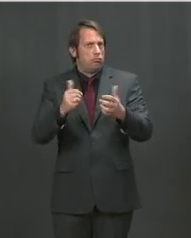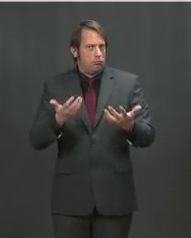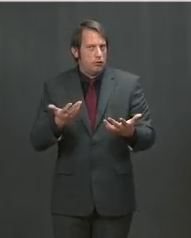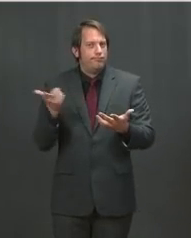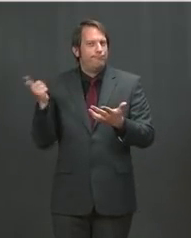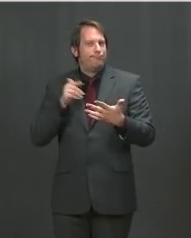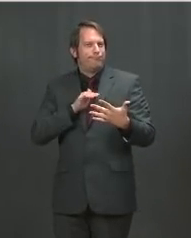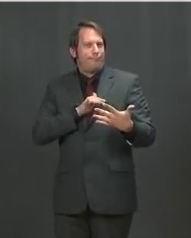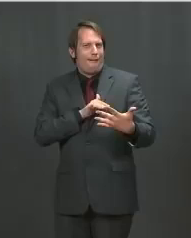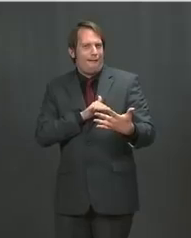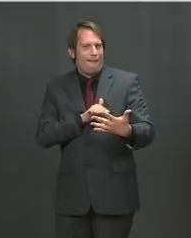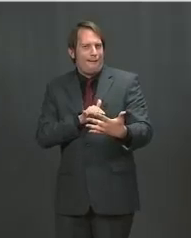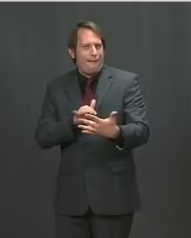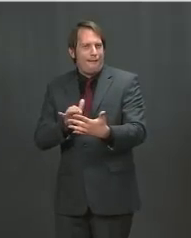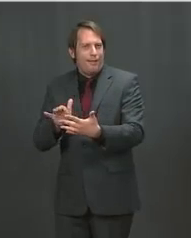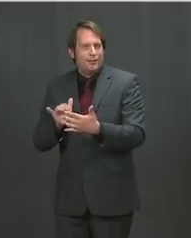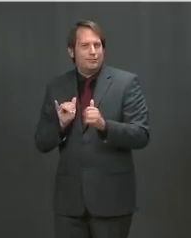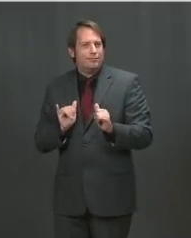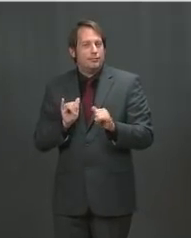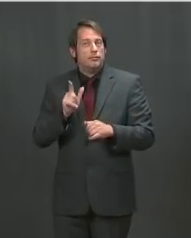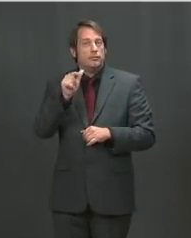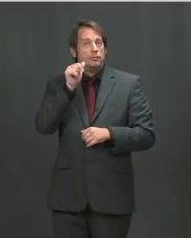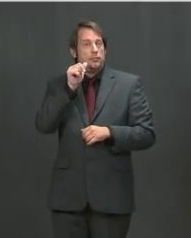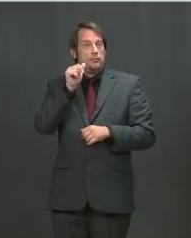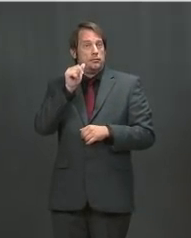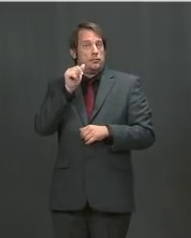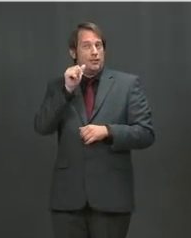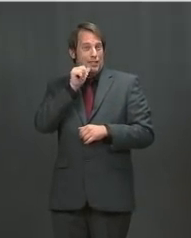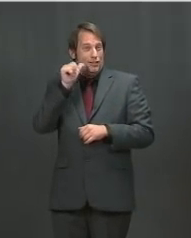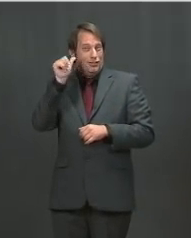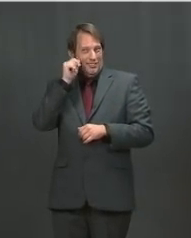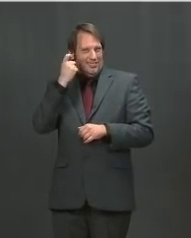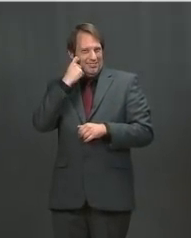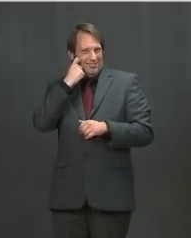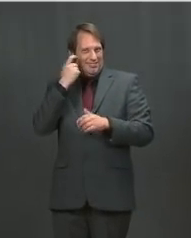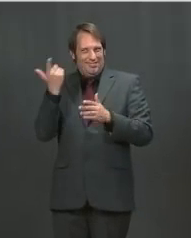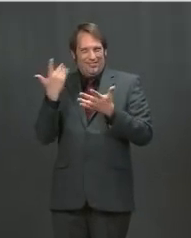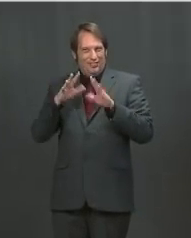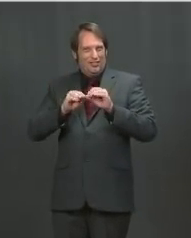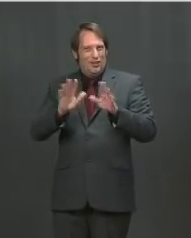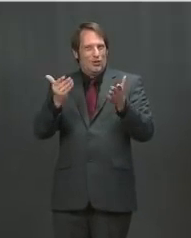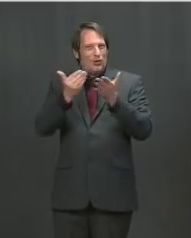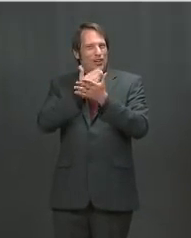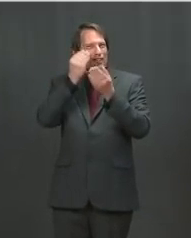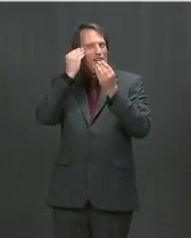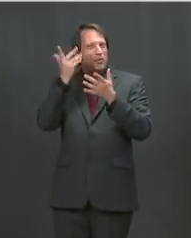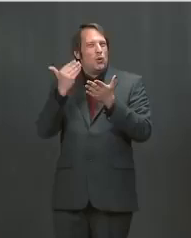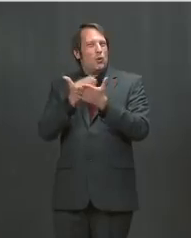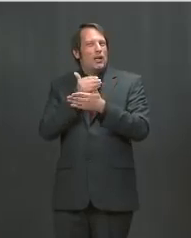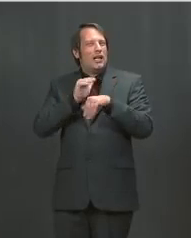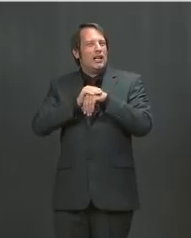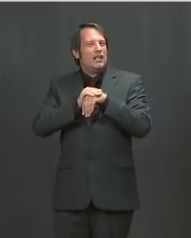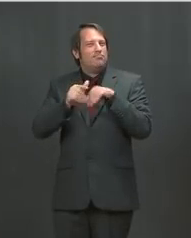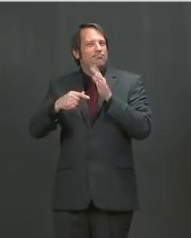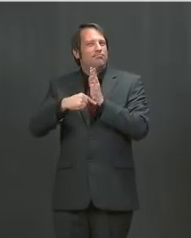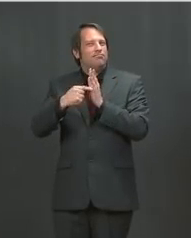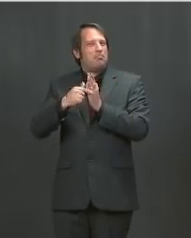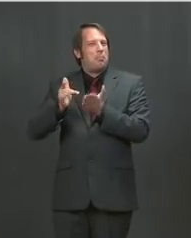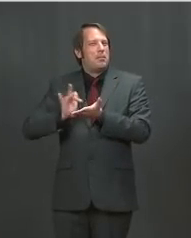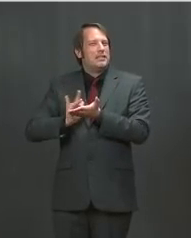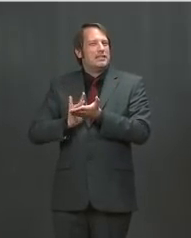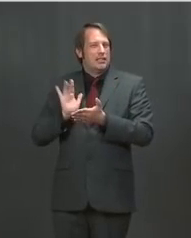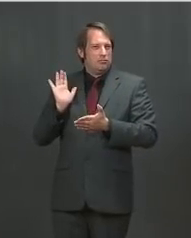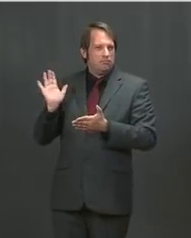which came out yesterday in the New England Journal of Medicine, looked at the persistence of